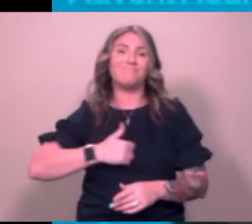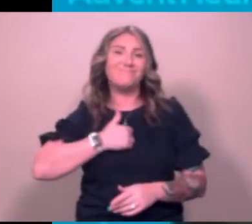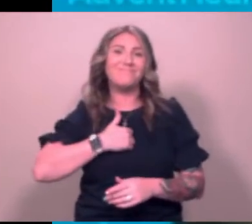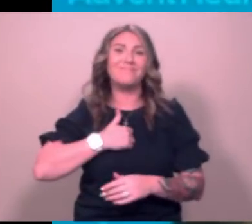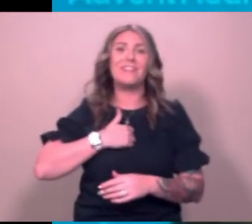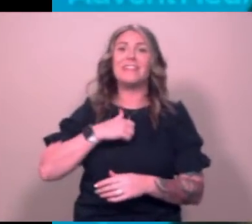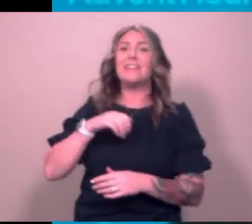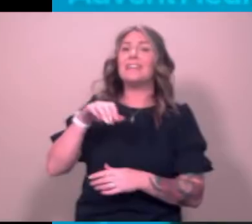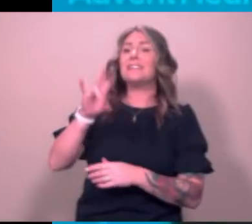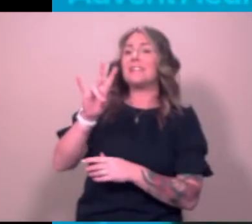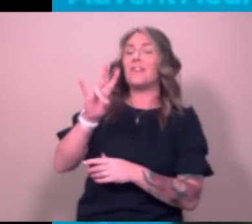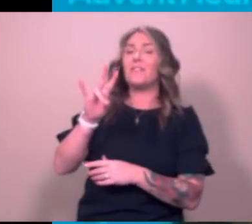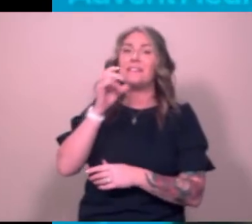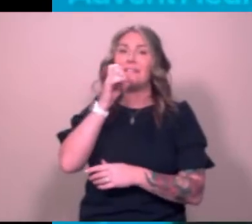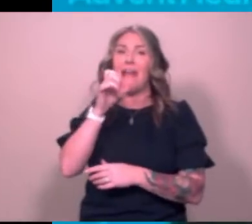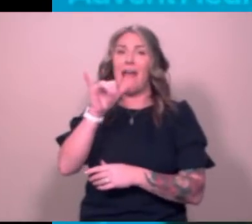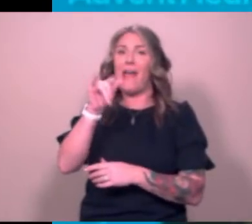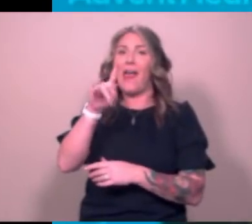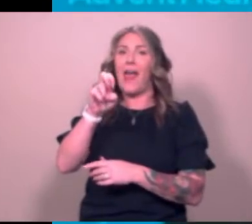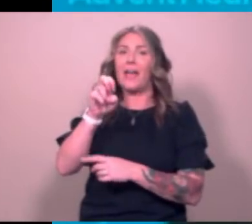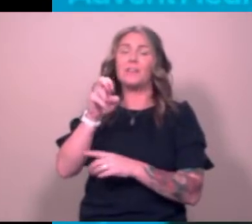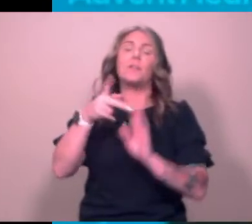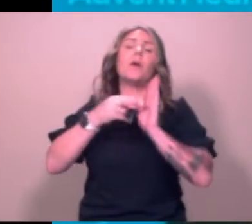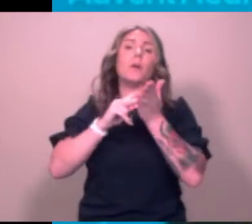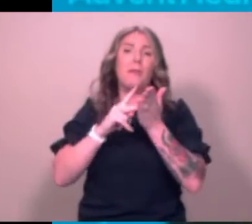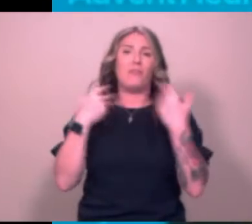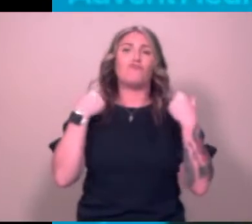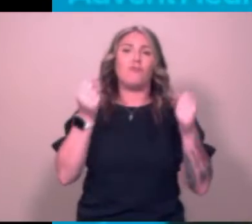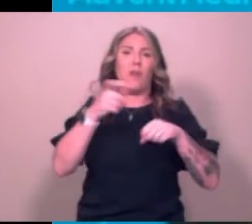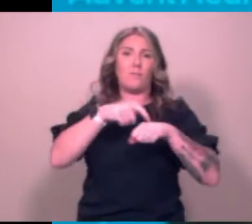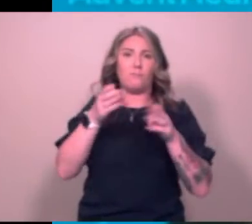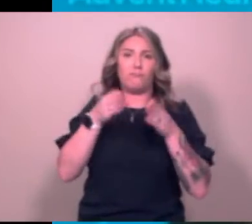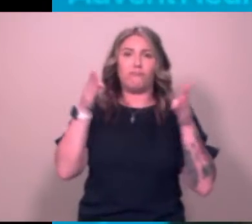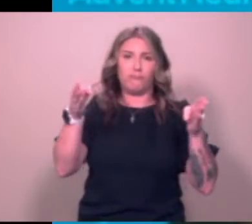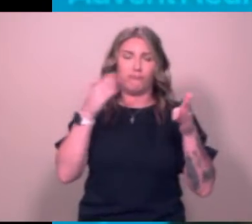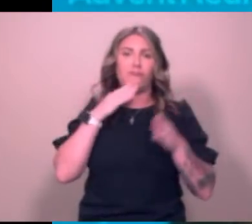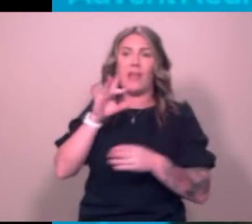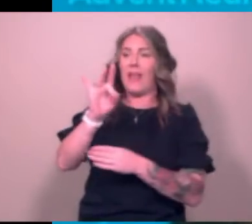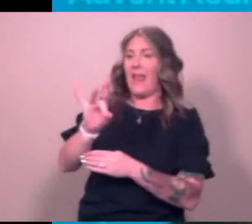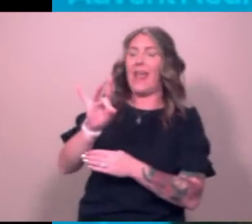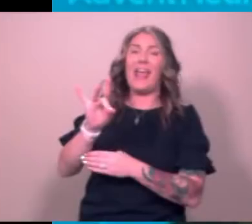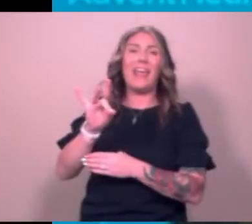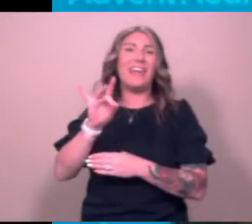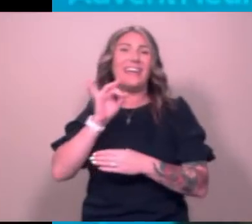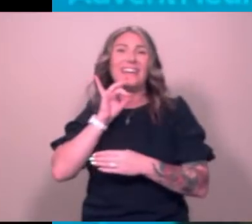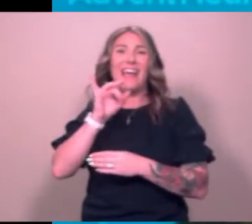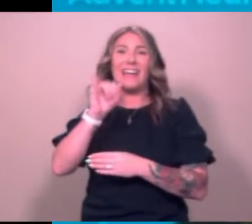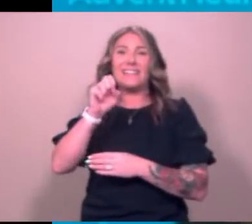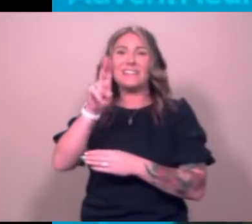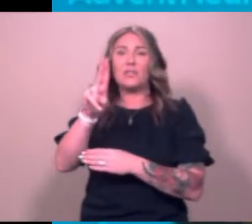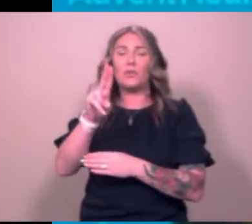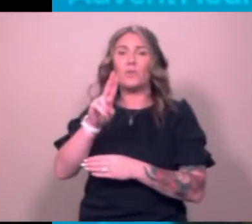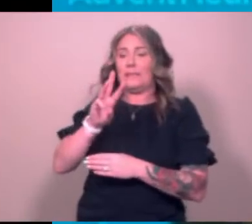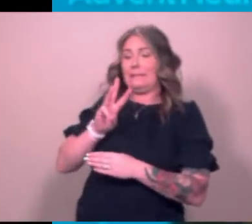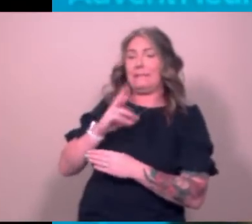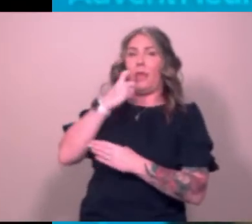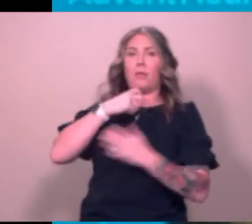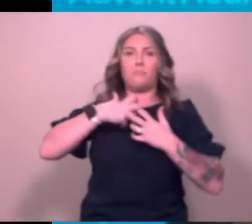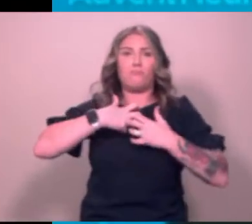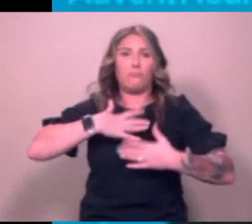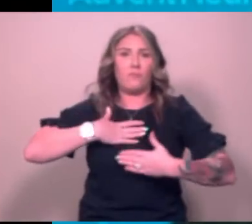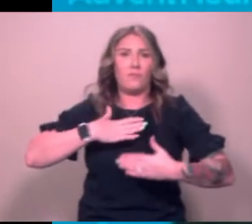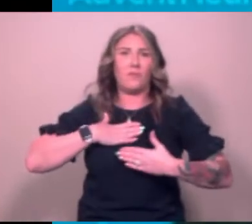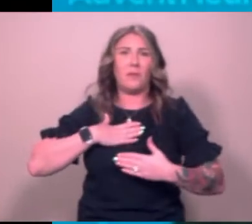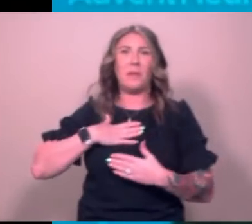inactive, meaning they cleared their infection. We have 8 in our intensive care unit. 6 of those are ventilated. And